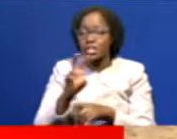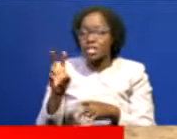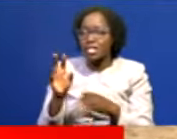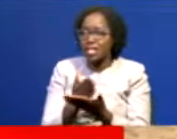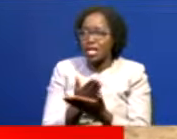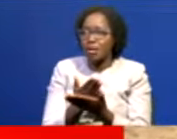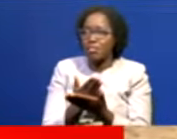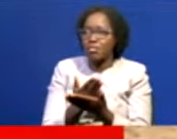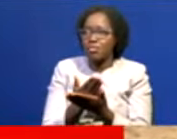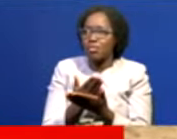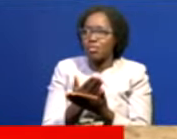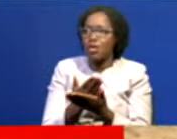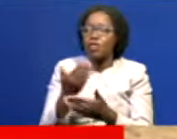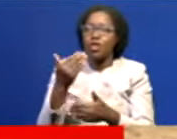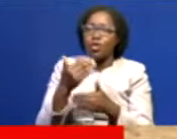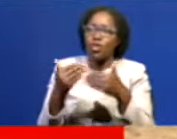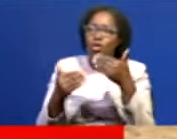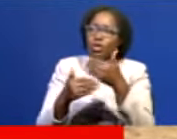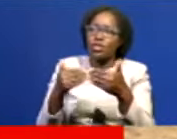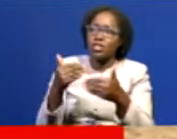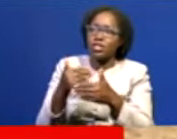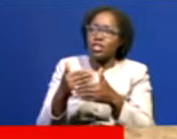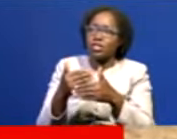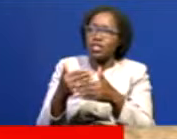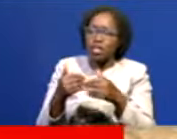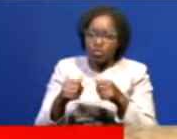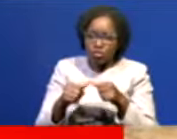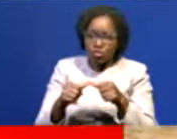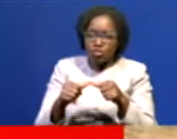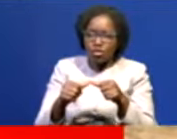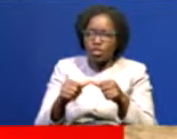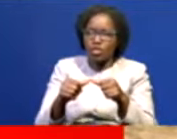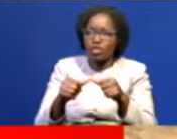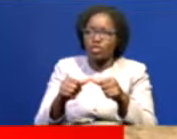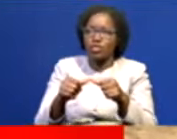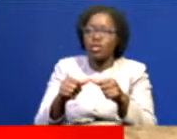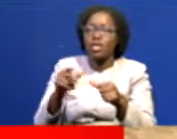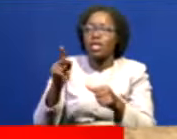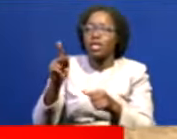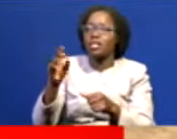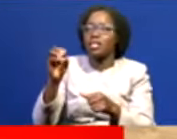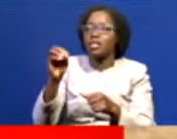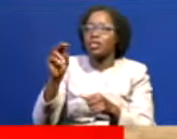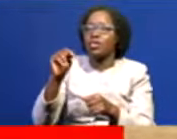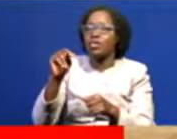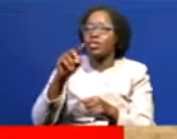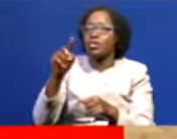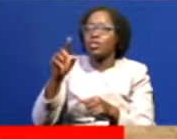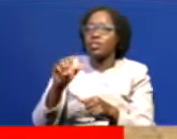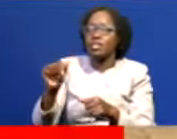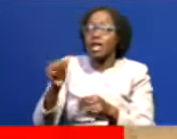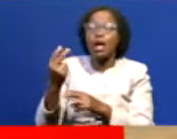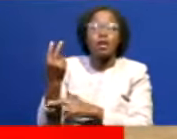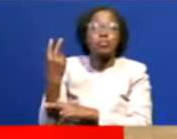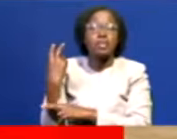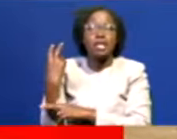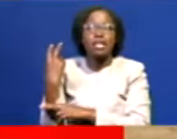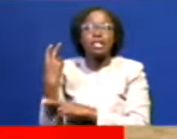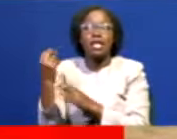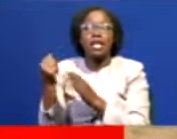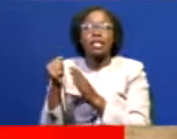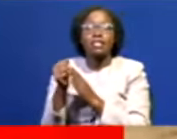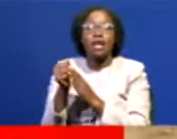of the constructions that are ongoing right here at the Konza Technopolis. As you can see right behind me, we have the